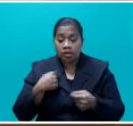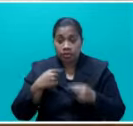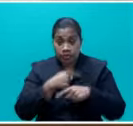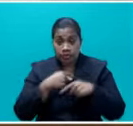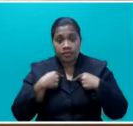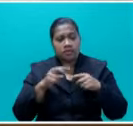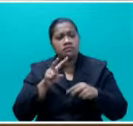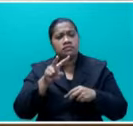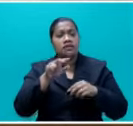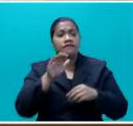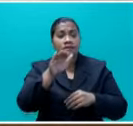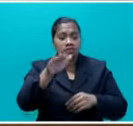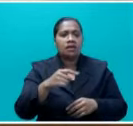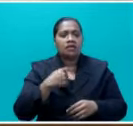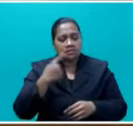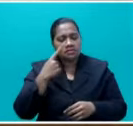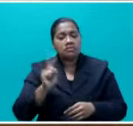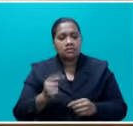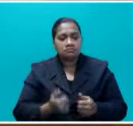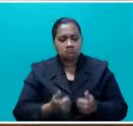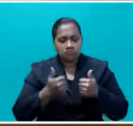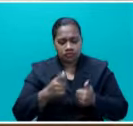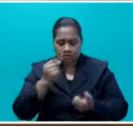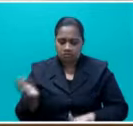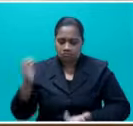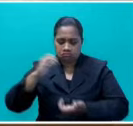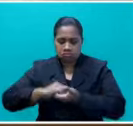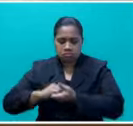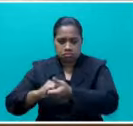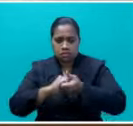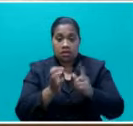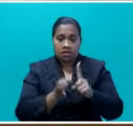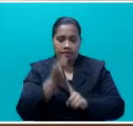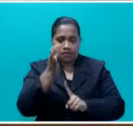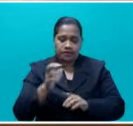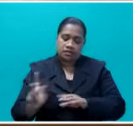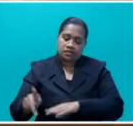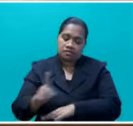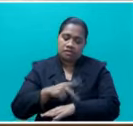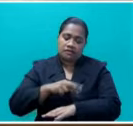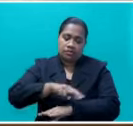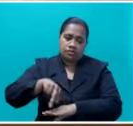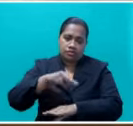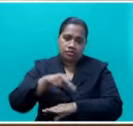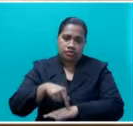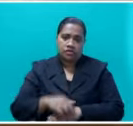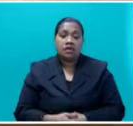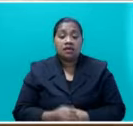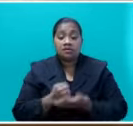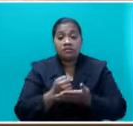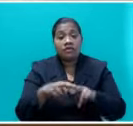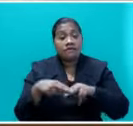great potential for improved collaboration and cooperation in the Pacific region, a region that has supported Fiji in our global